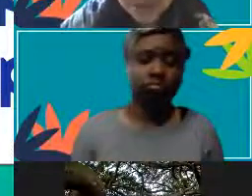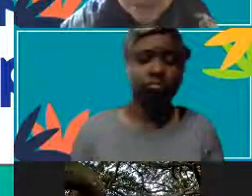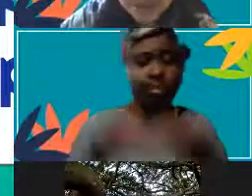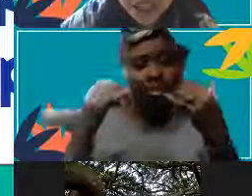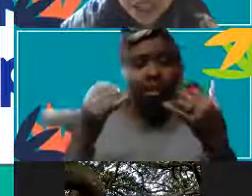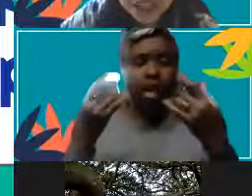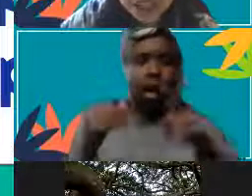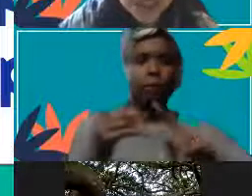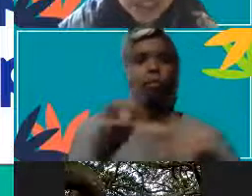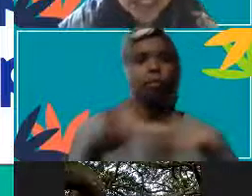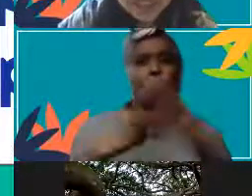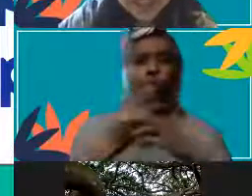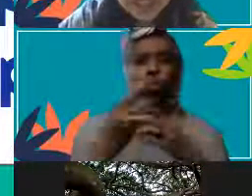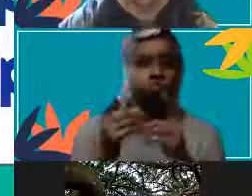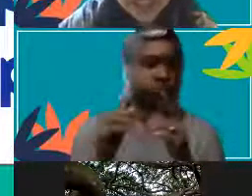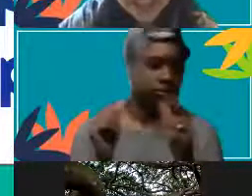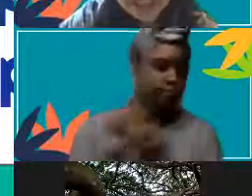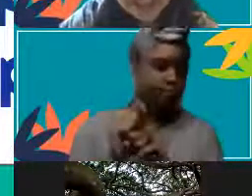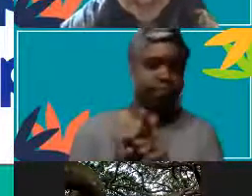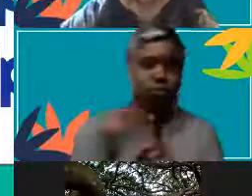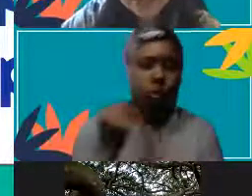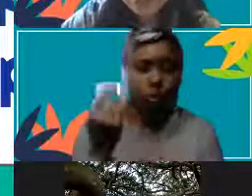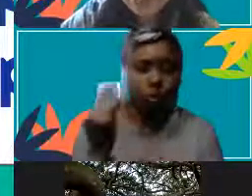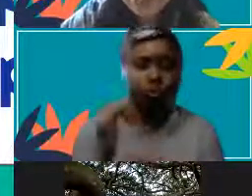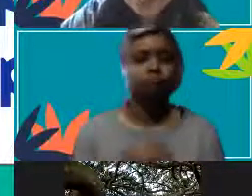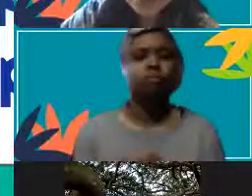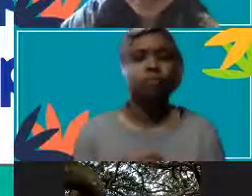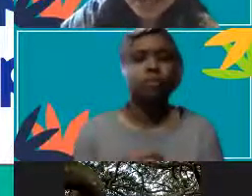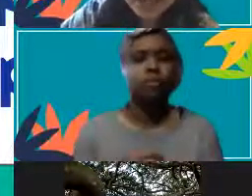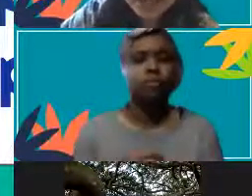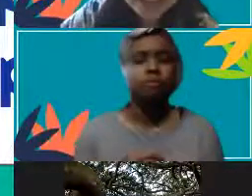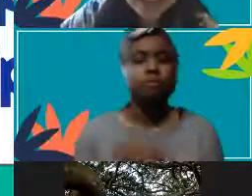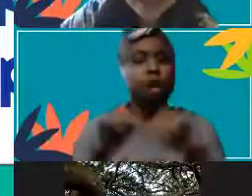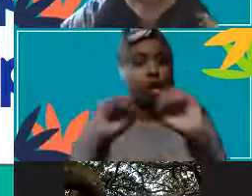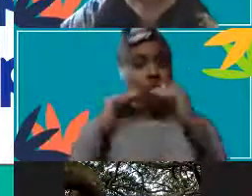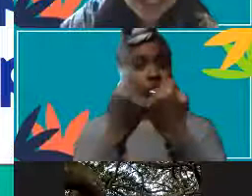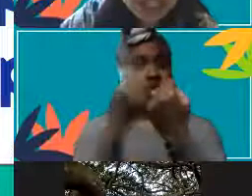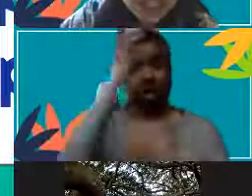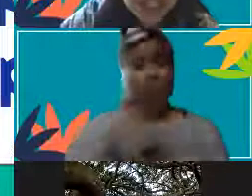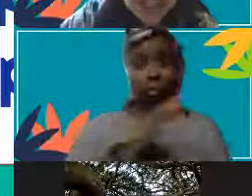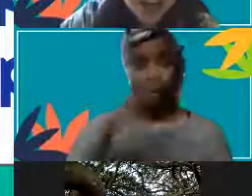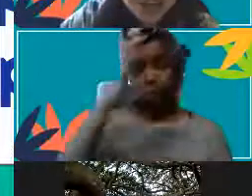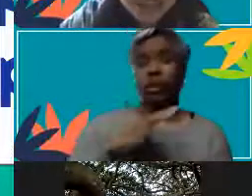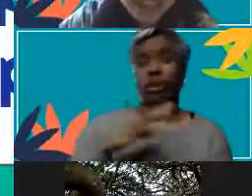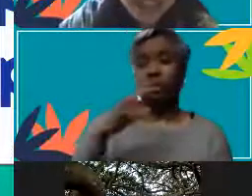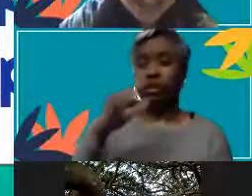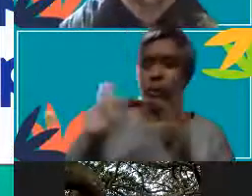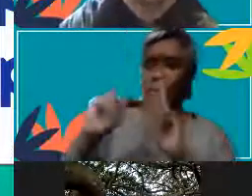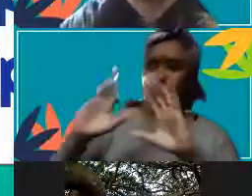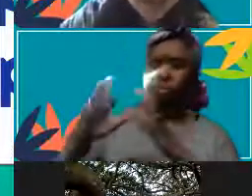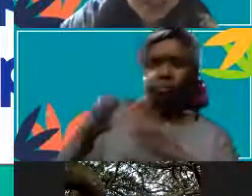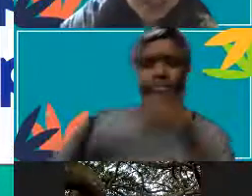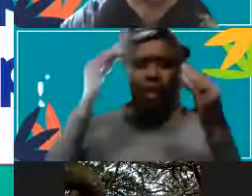us. Culturally, this also manifests in the socialization of men and masculine people to think of themselves as